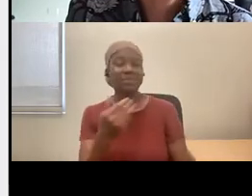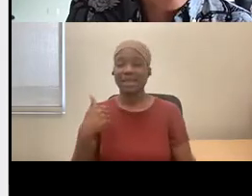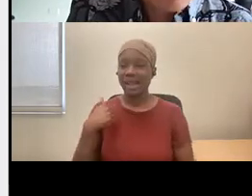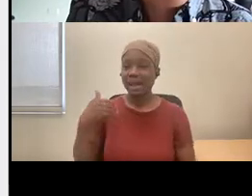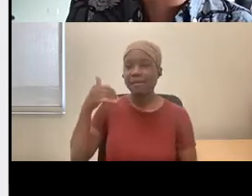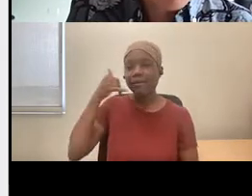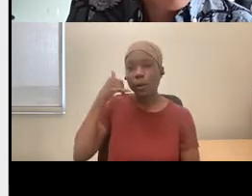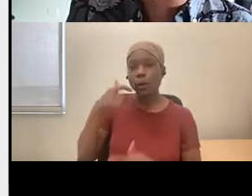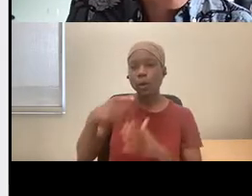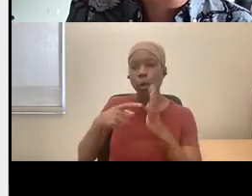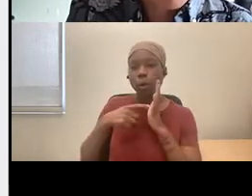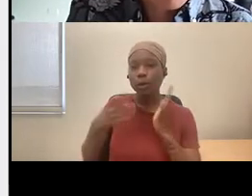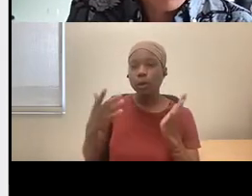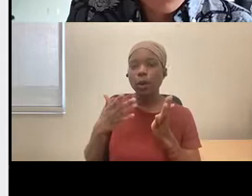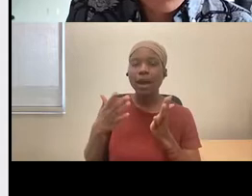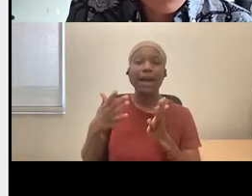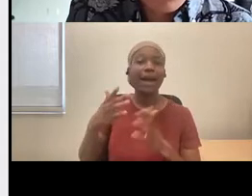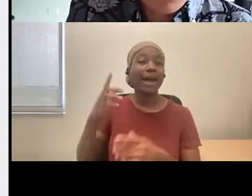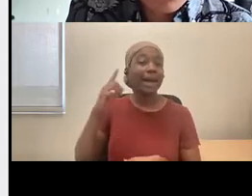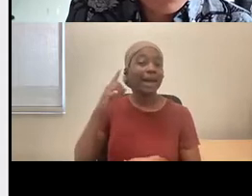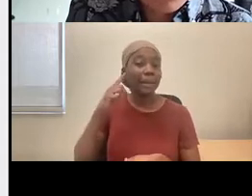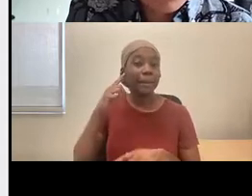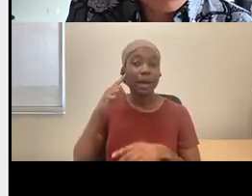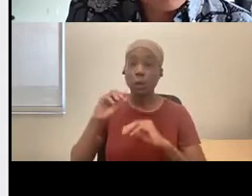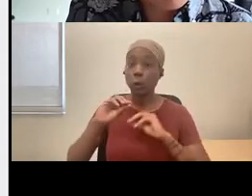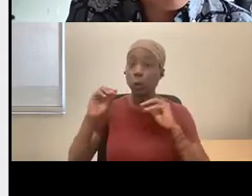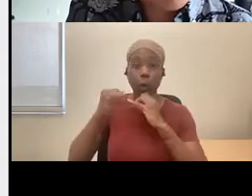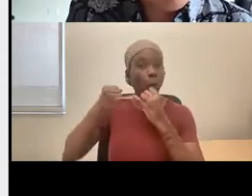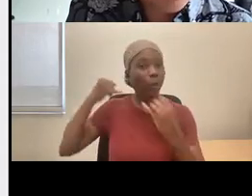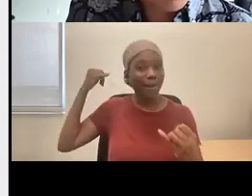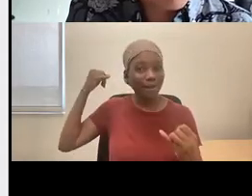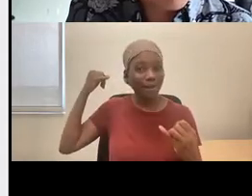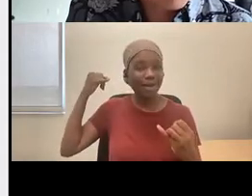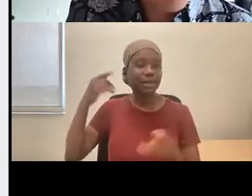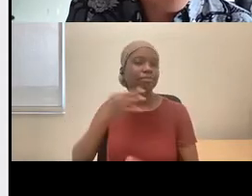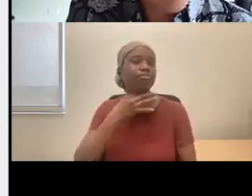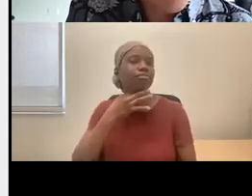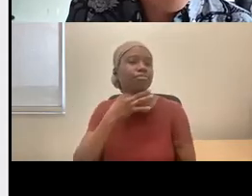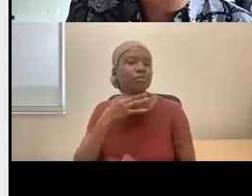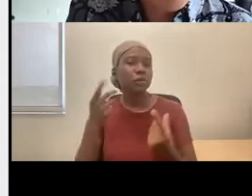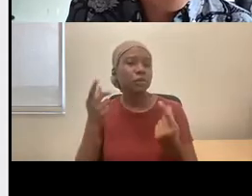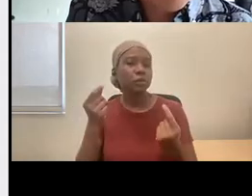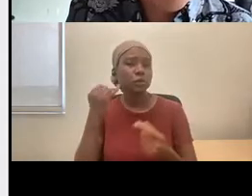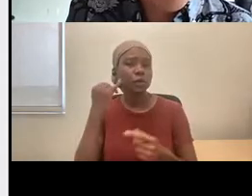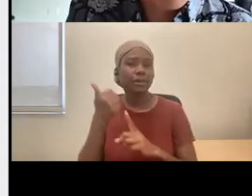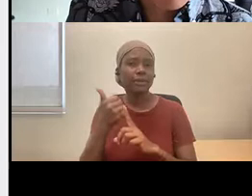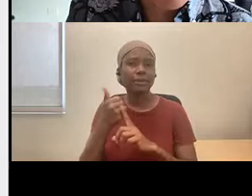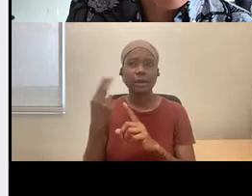the headphones, but for people who do have just the wireless ones, yeah. How would you prevent that? And